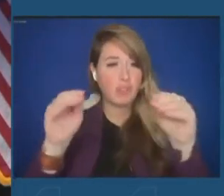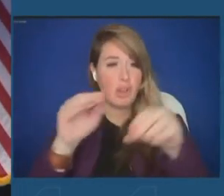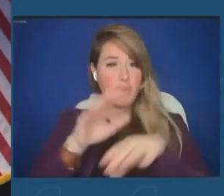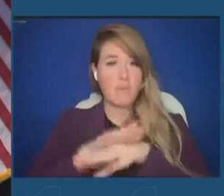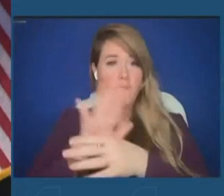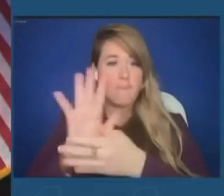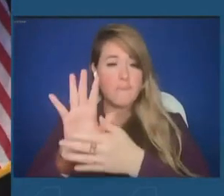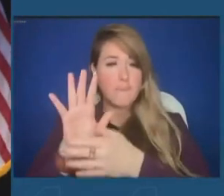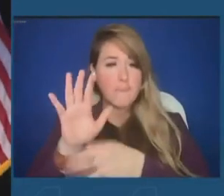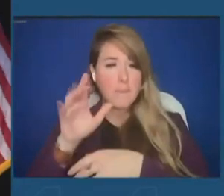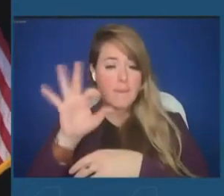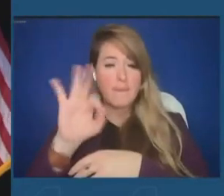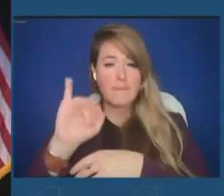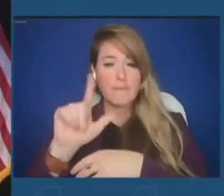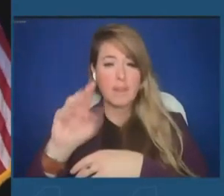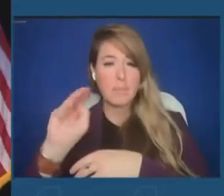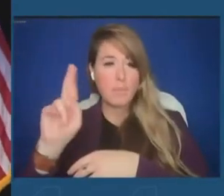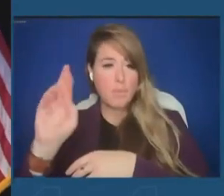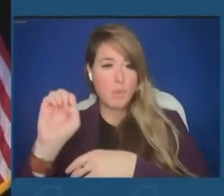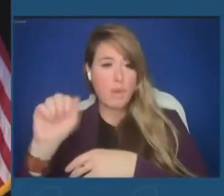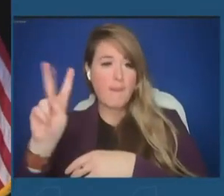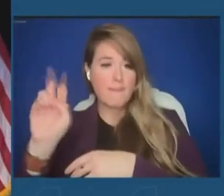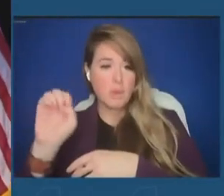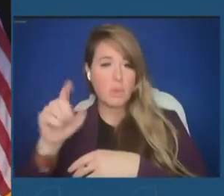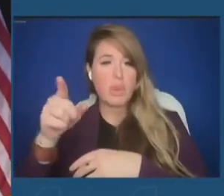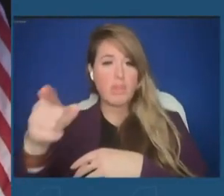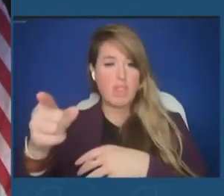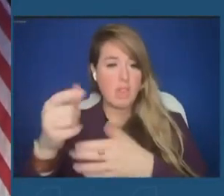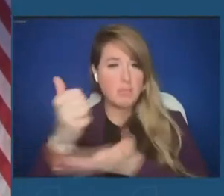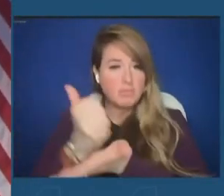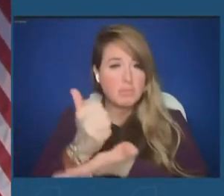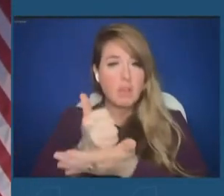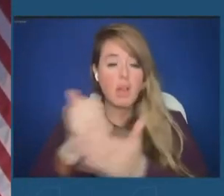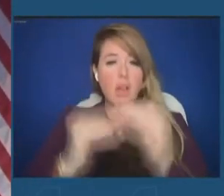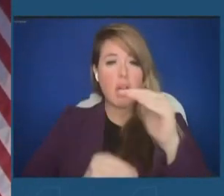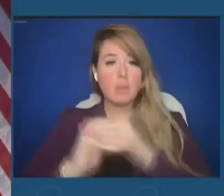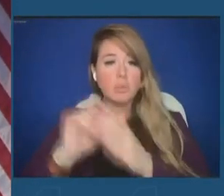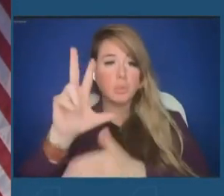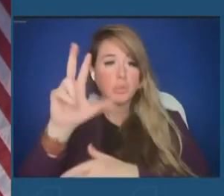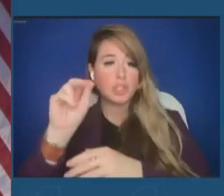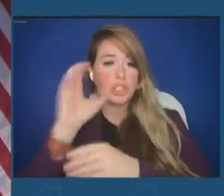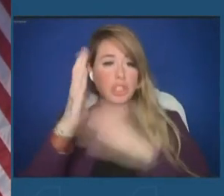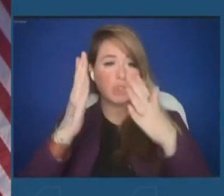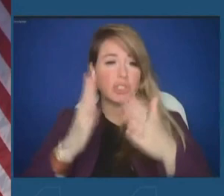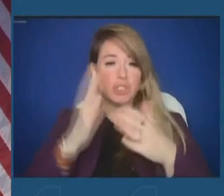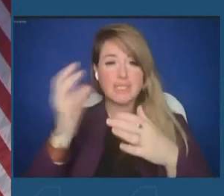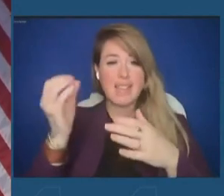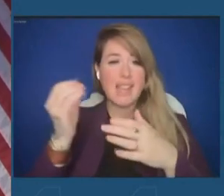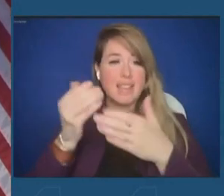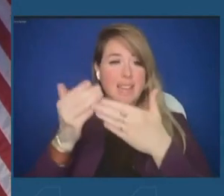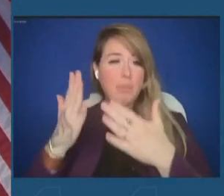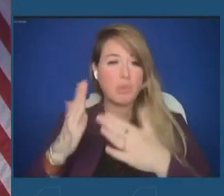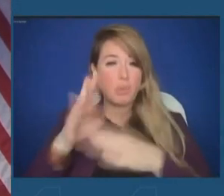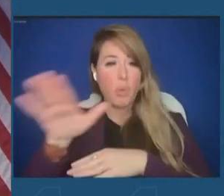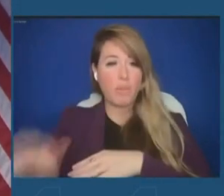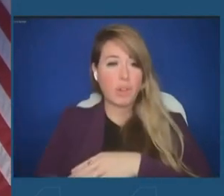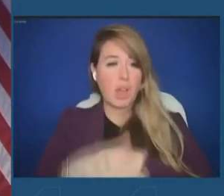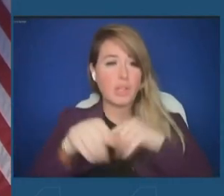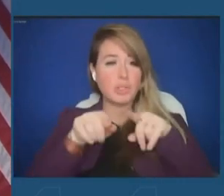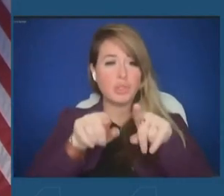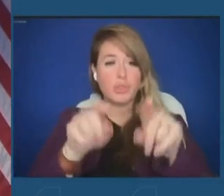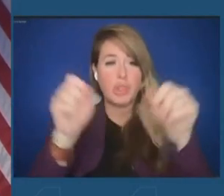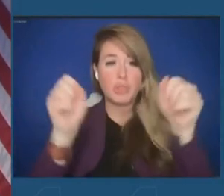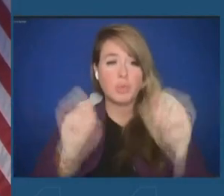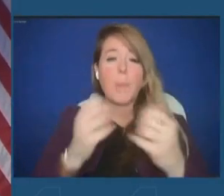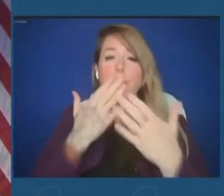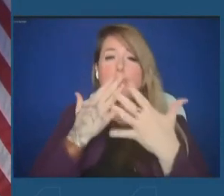Avenue became a beacon of light. They sheltered up to 30 strangers and neighbors overnight during the storm. Thank